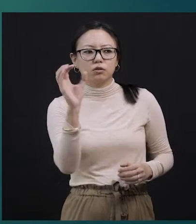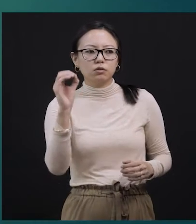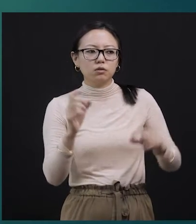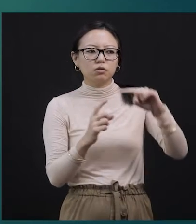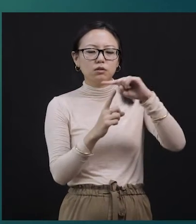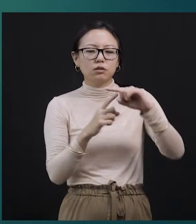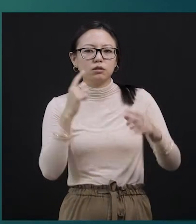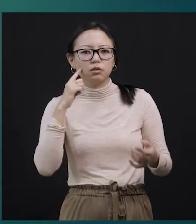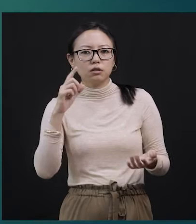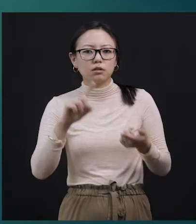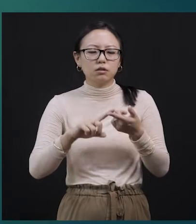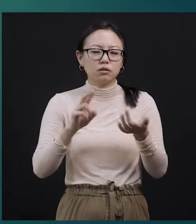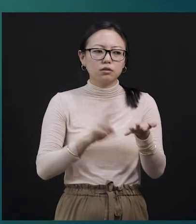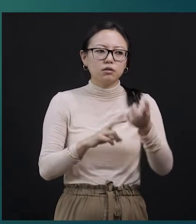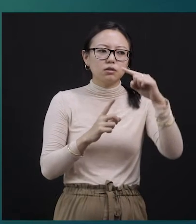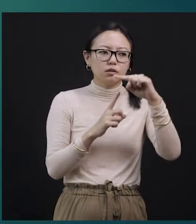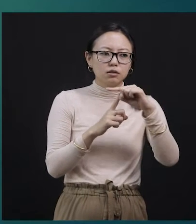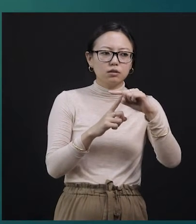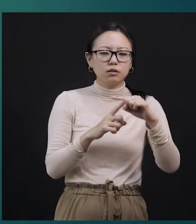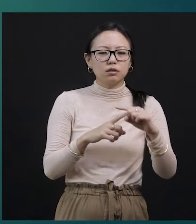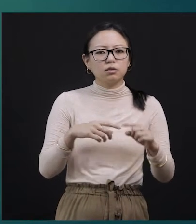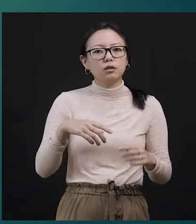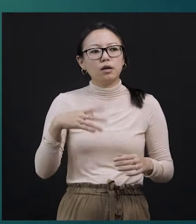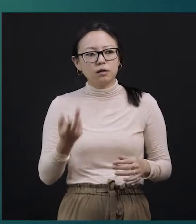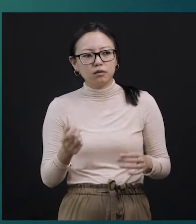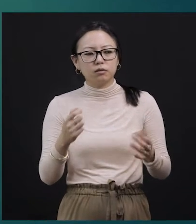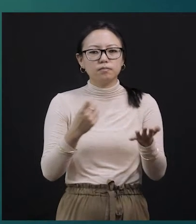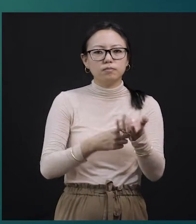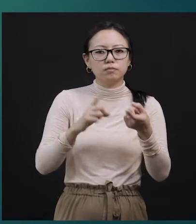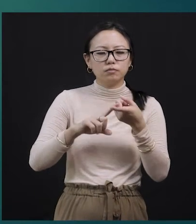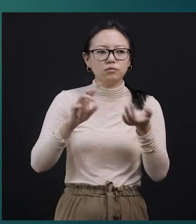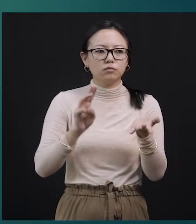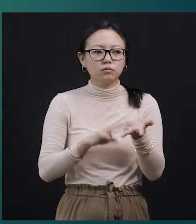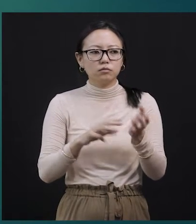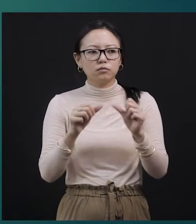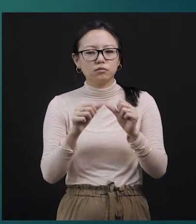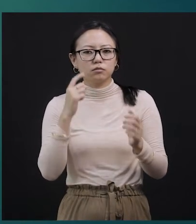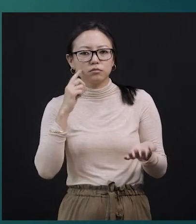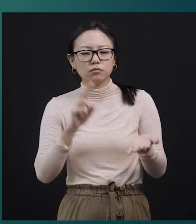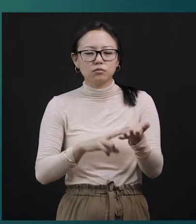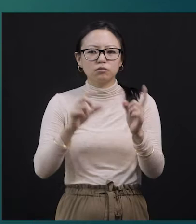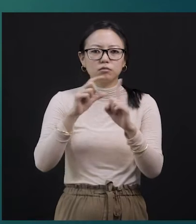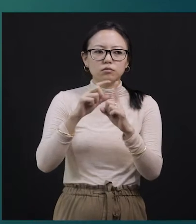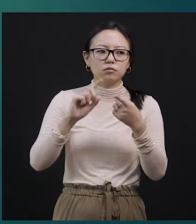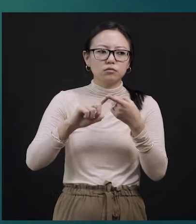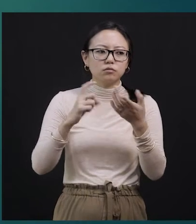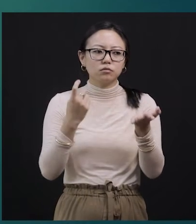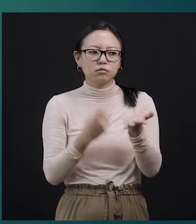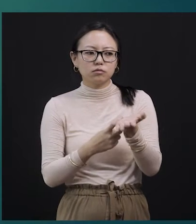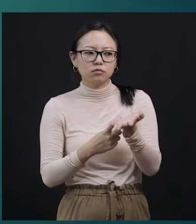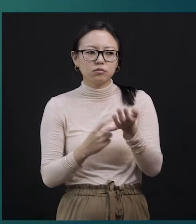also division, but you need to find it out, the quotient and the remainder. The number of times that you